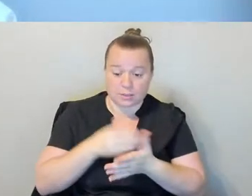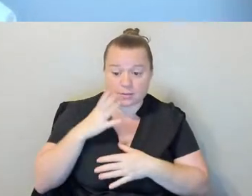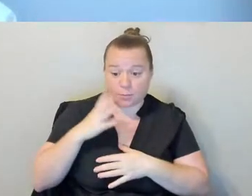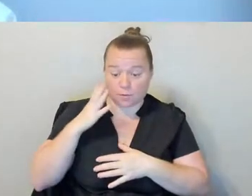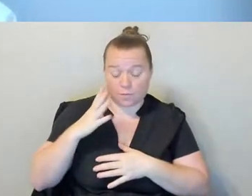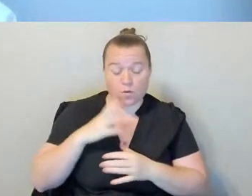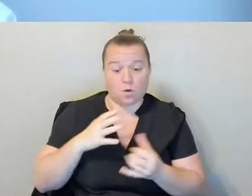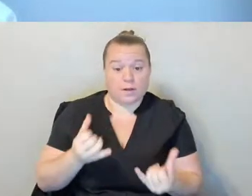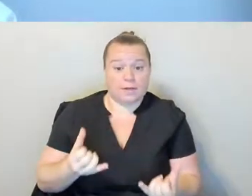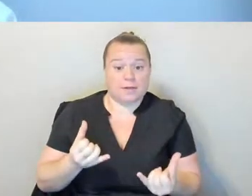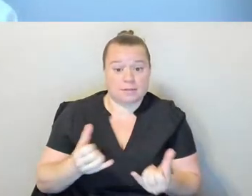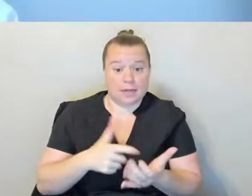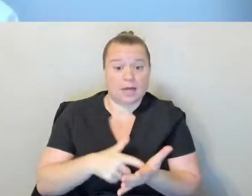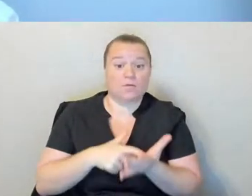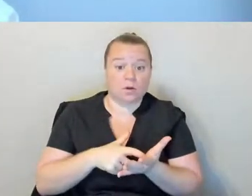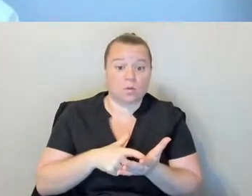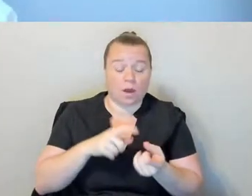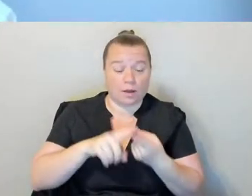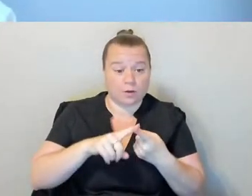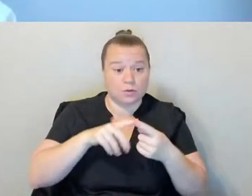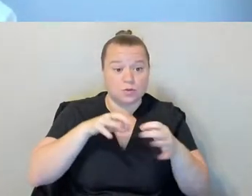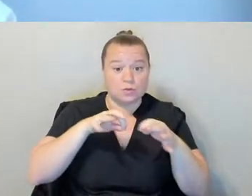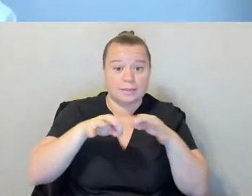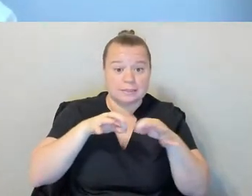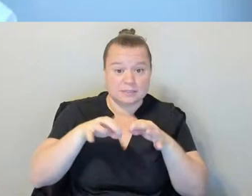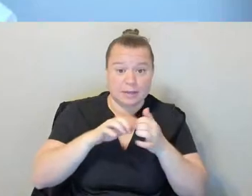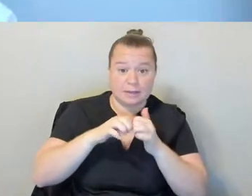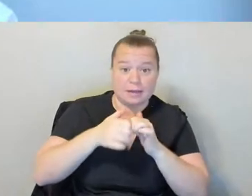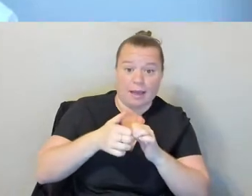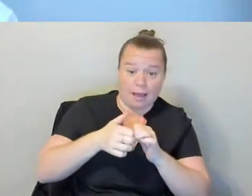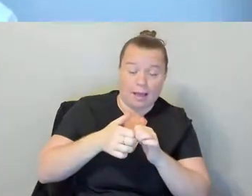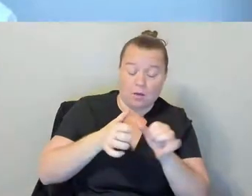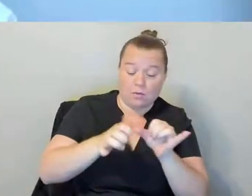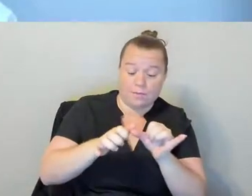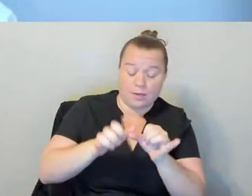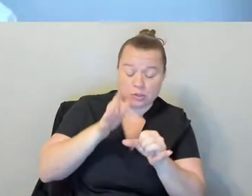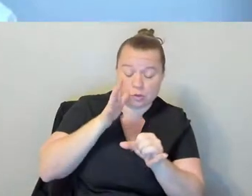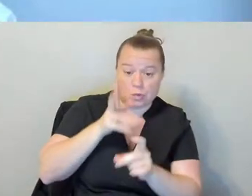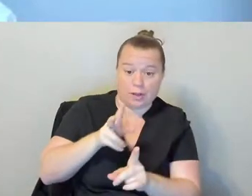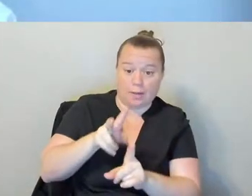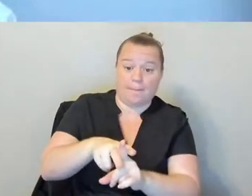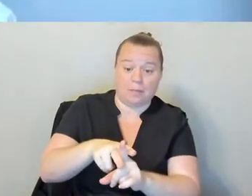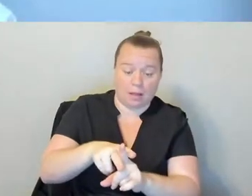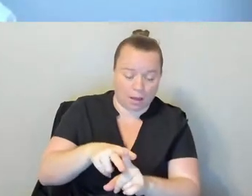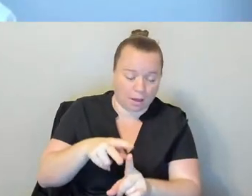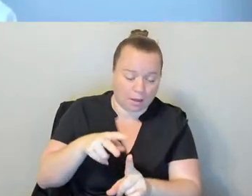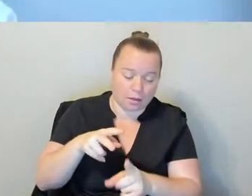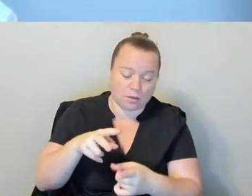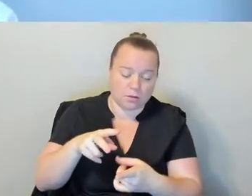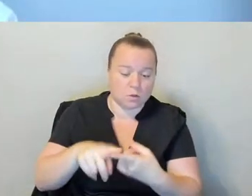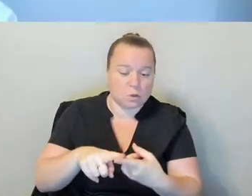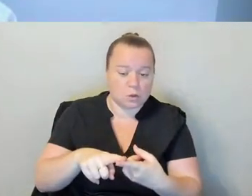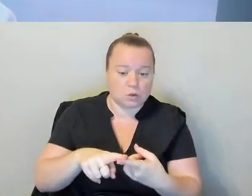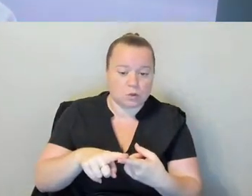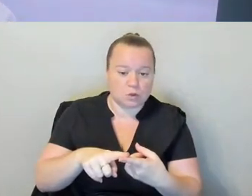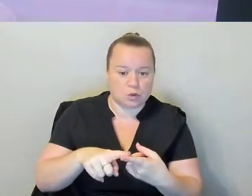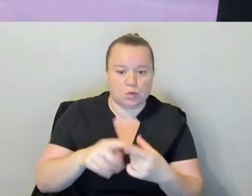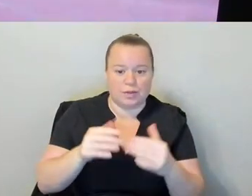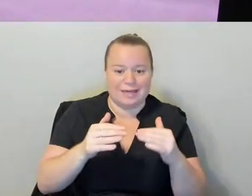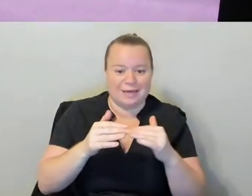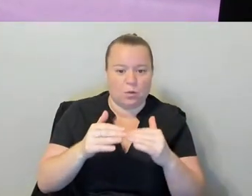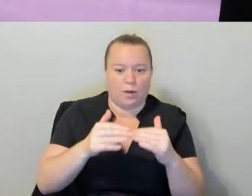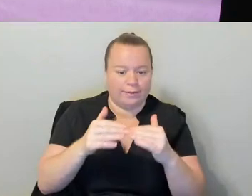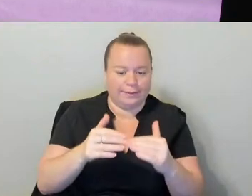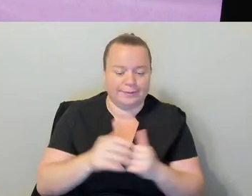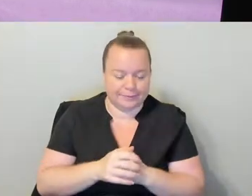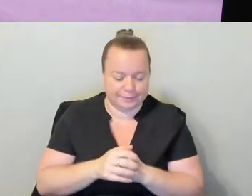is required to explain how the measures will apply the principle of gender equality. And I think that this is thanks to the efforts